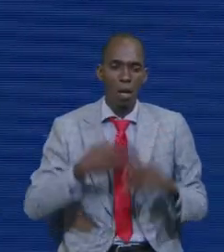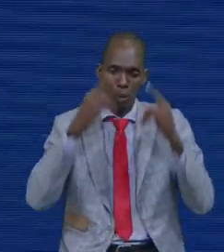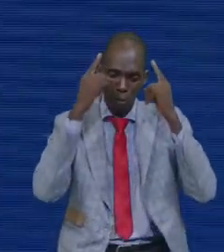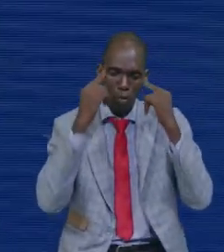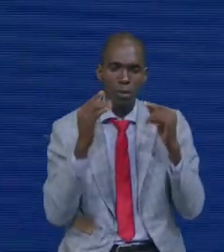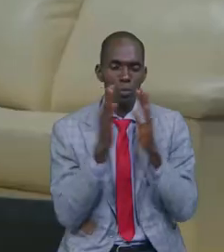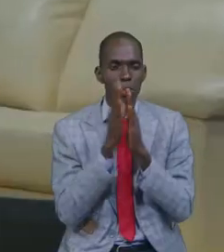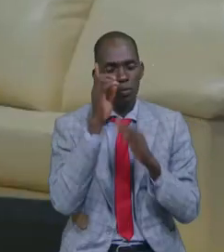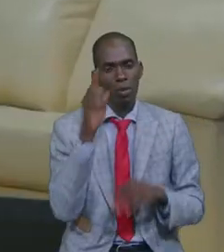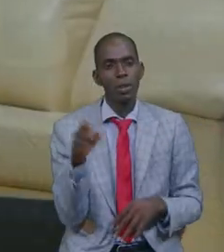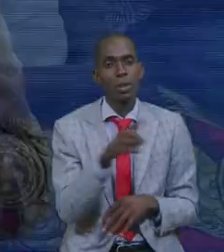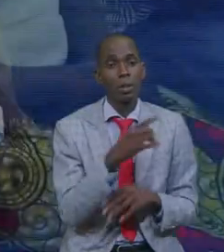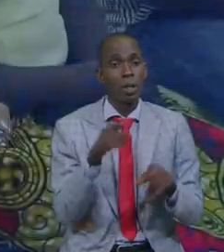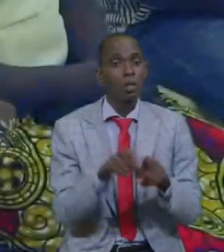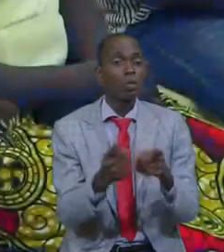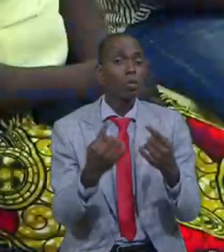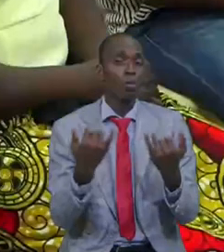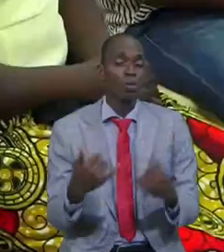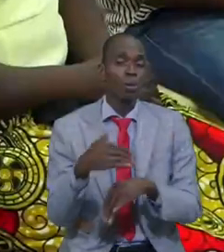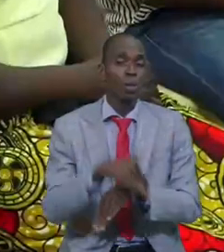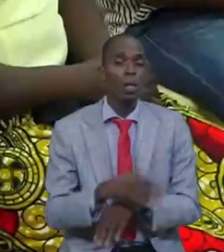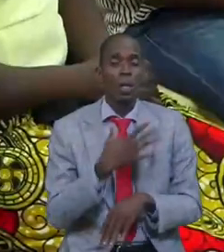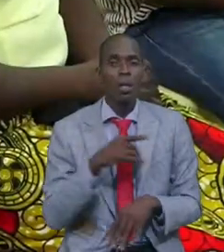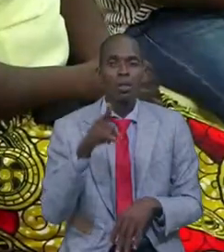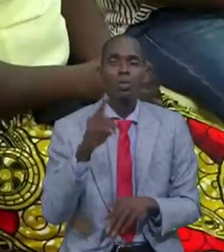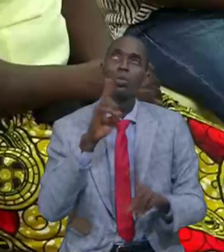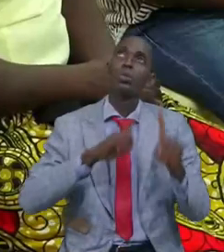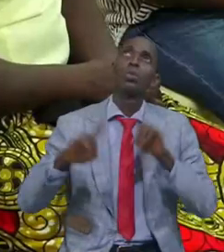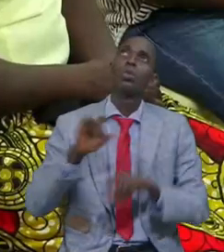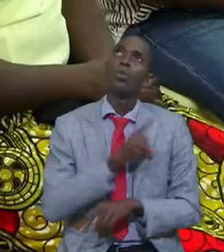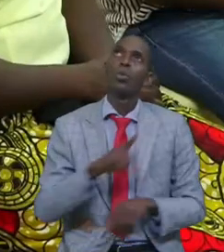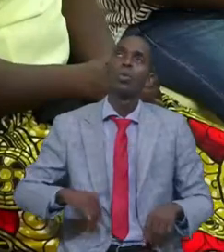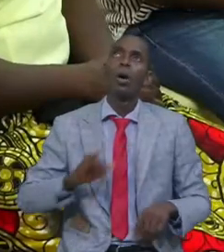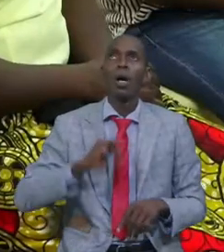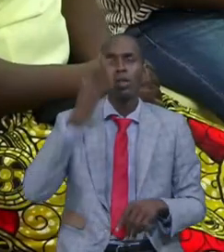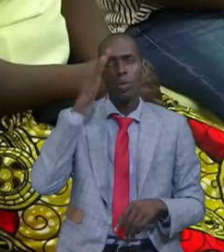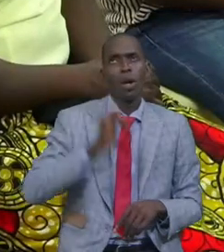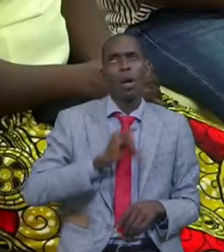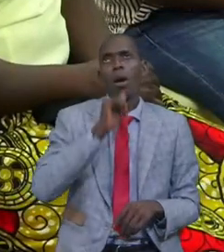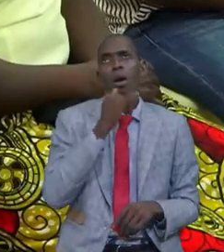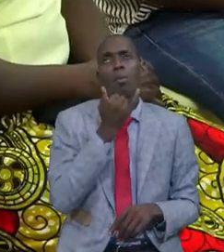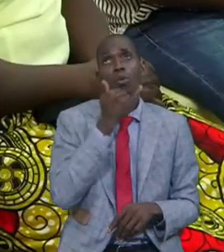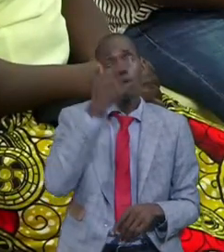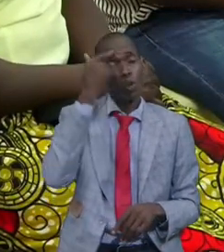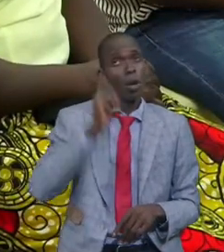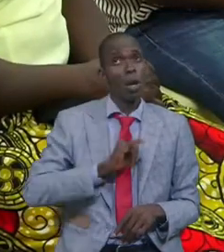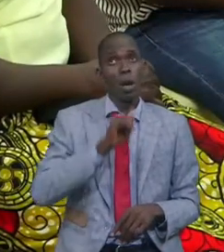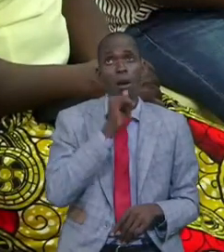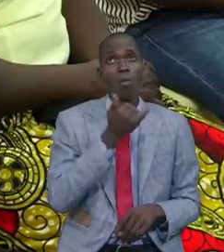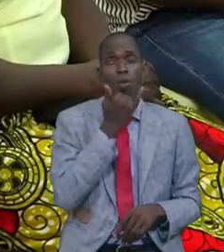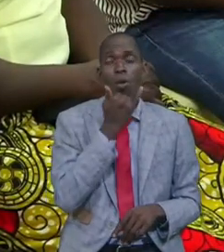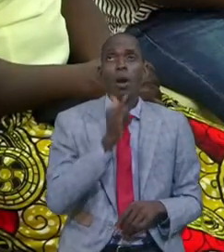come tonight and you say, I know I'm wrong, and because of that, I confess what I've